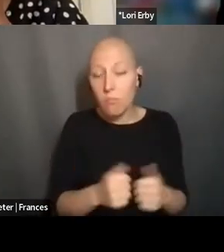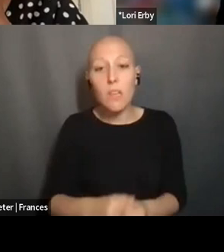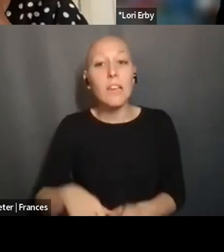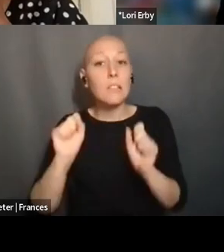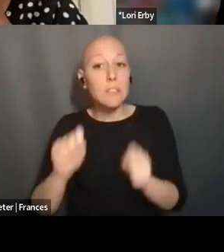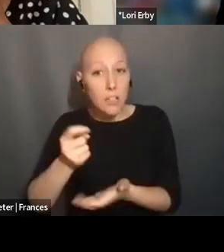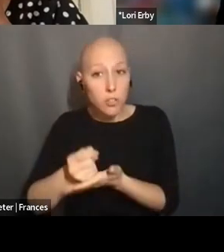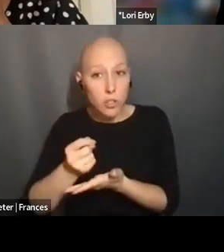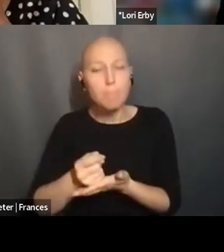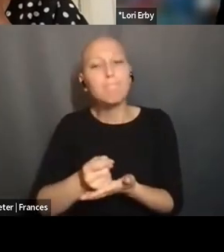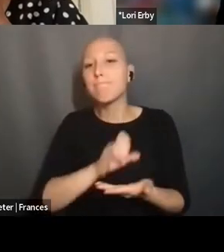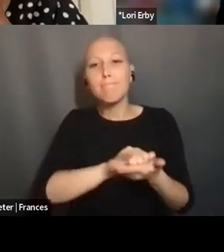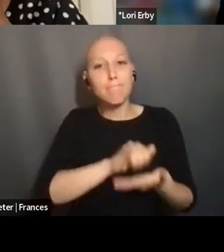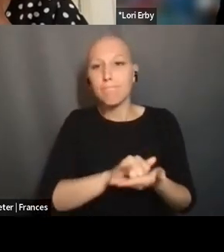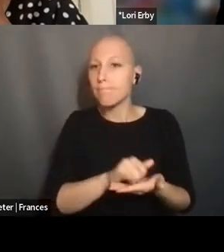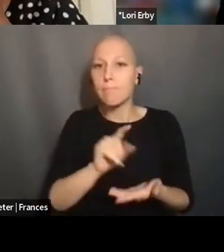treatable, at what cost,